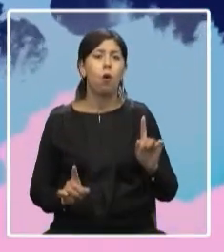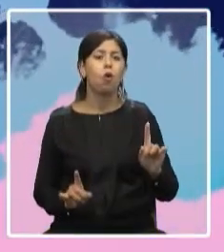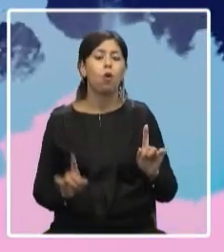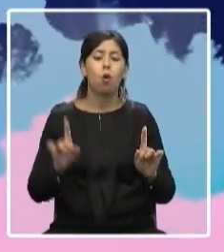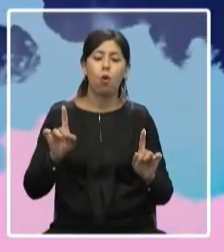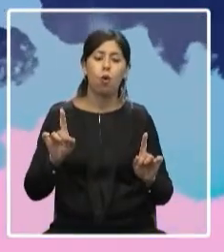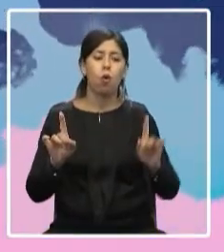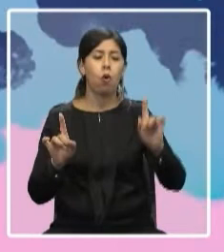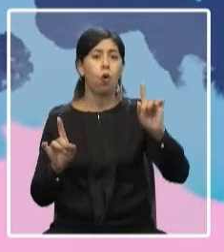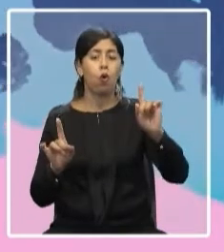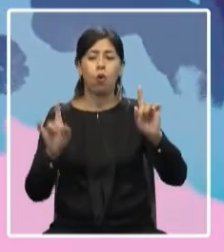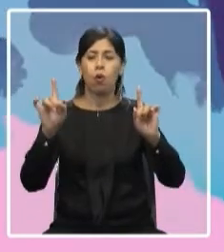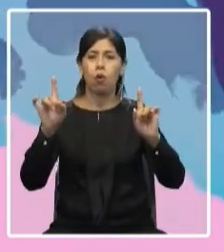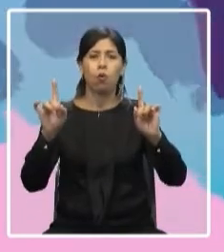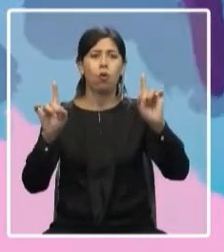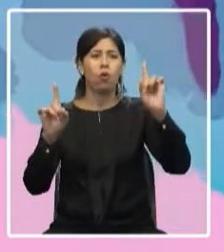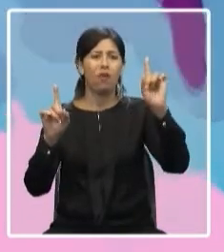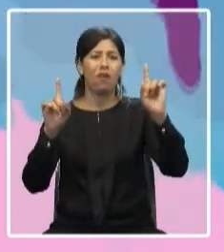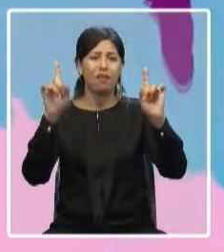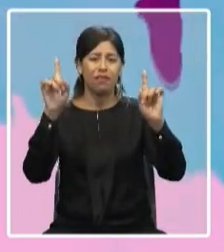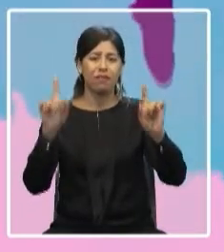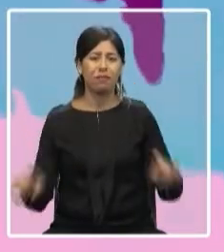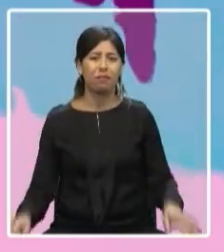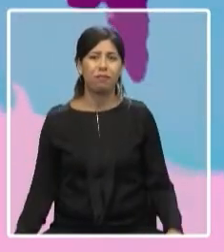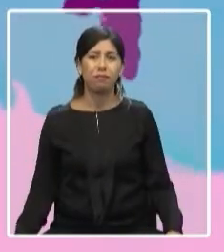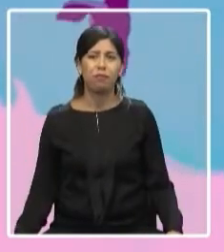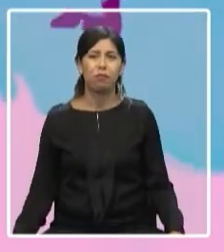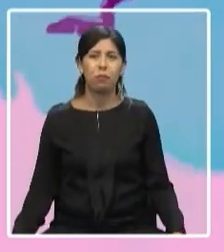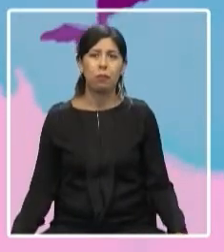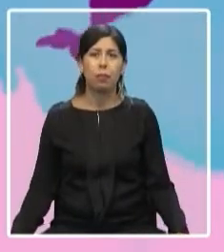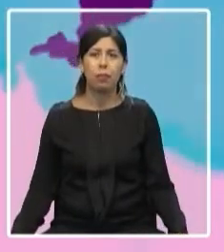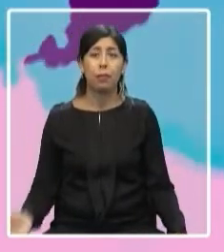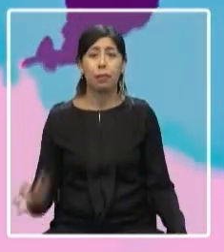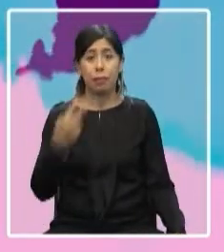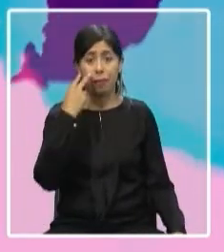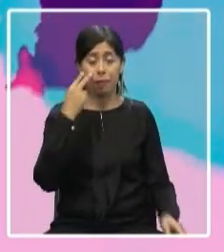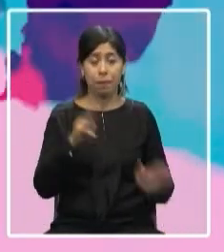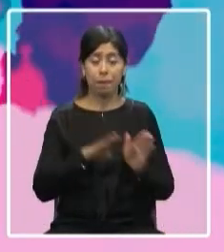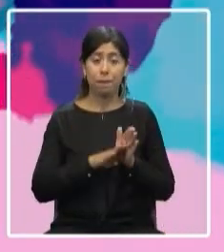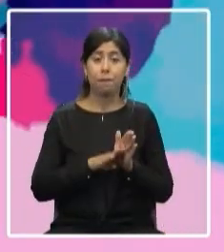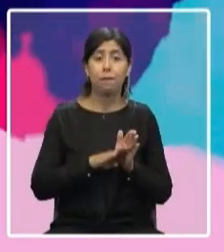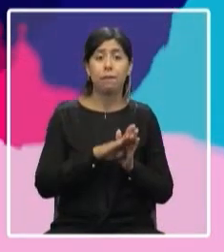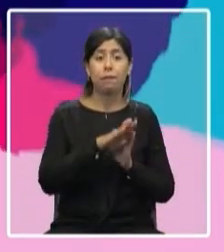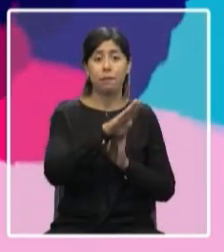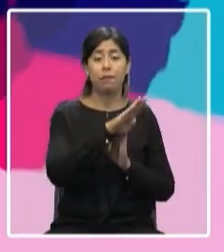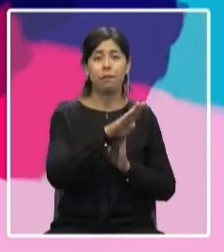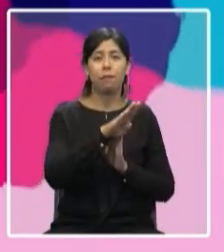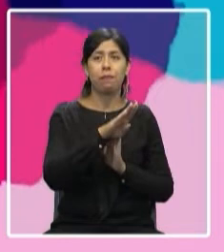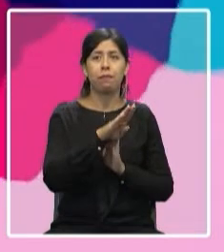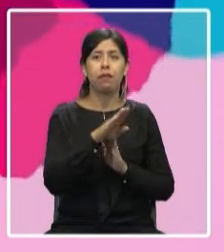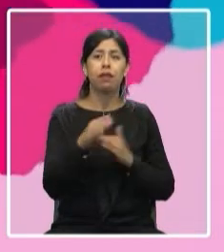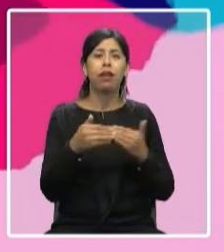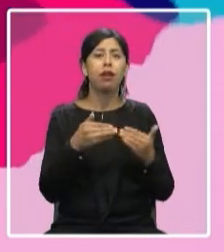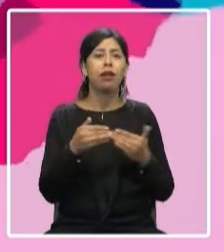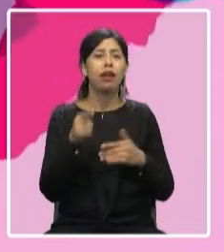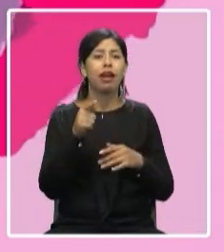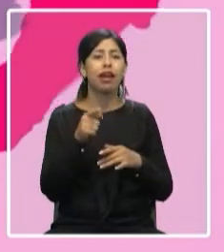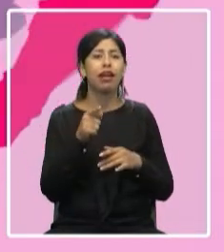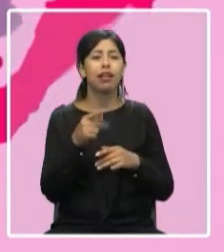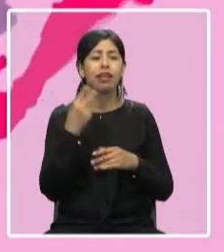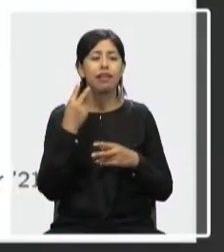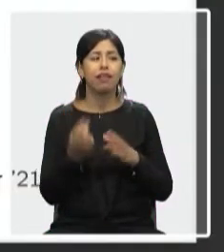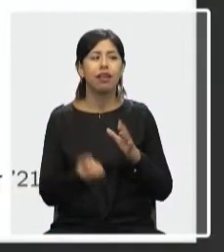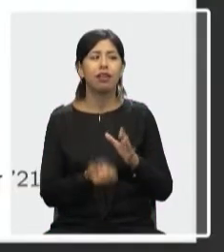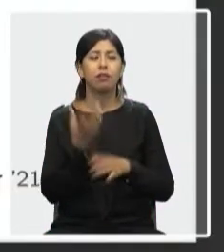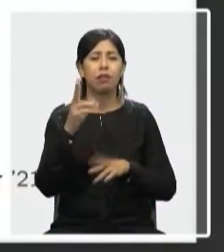occurring, as measured by patents and other forms of innovation, that's where you see new titles emerging and employment growing. I won't spend the time on